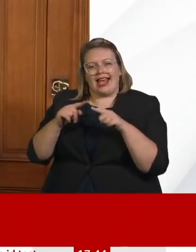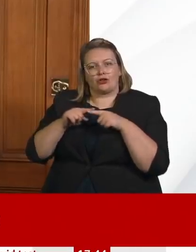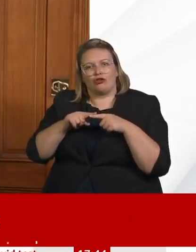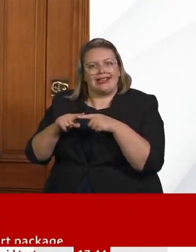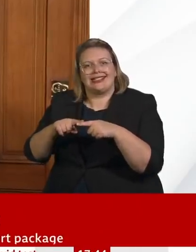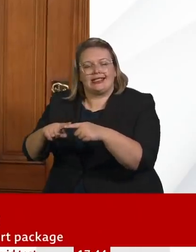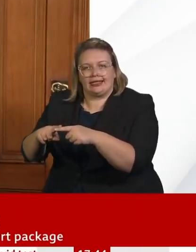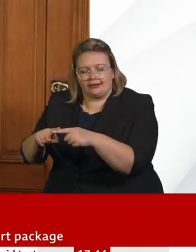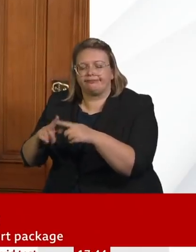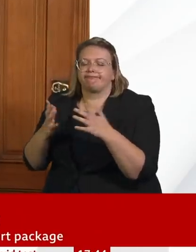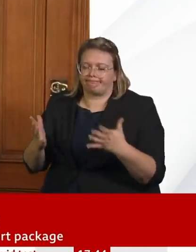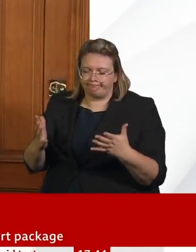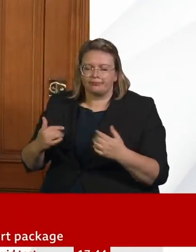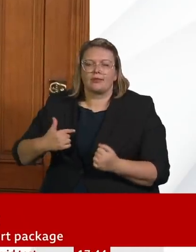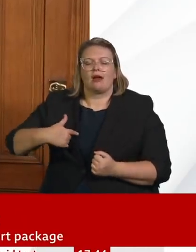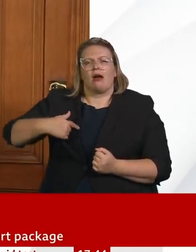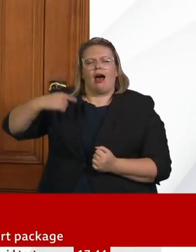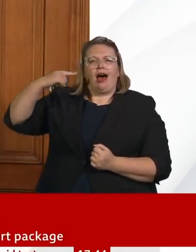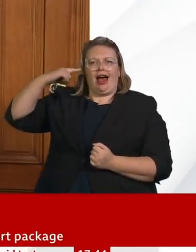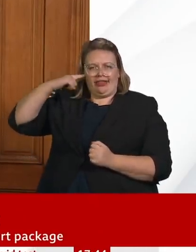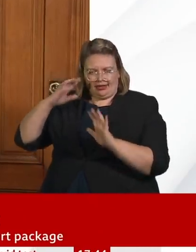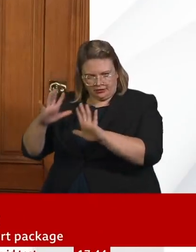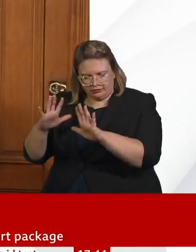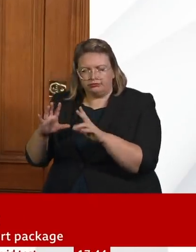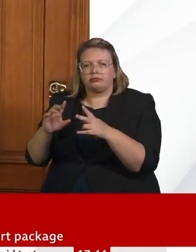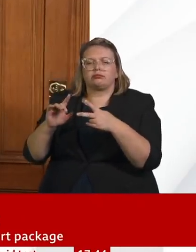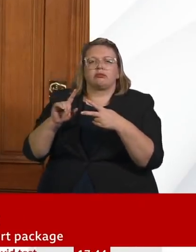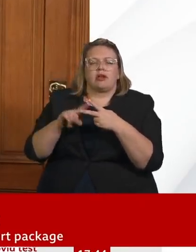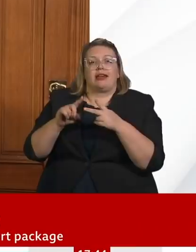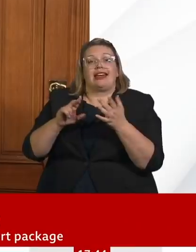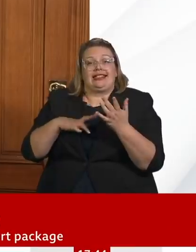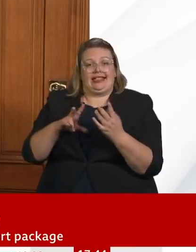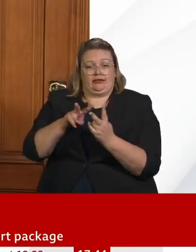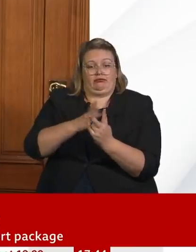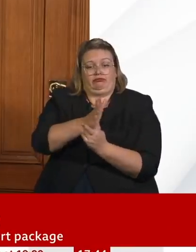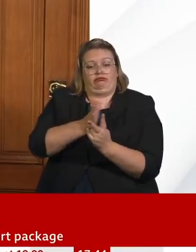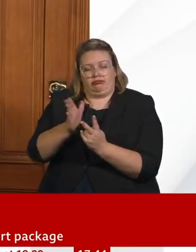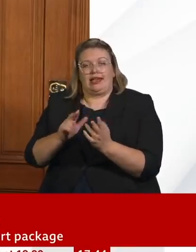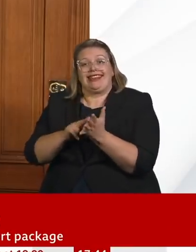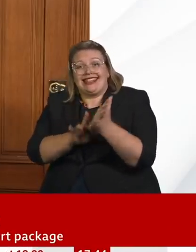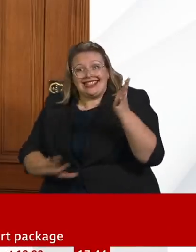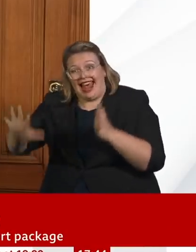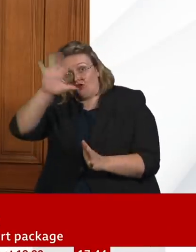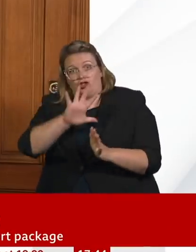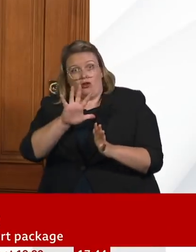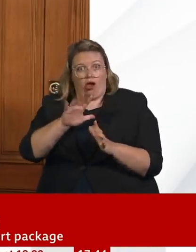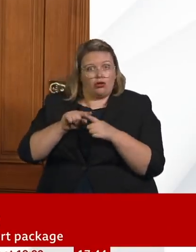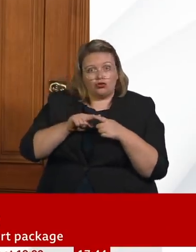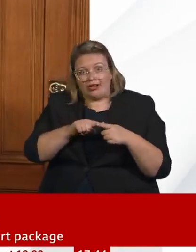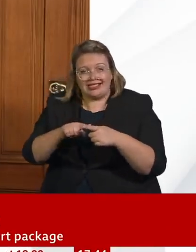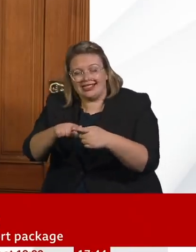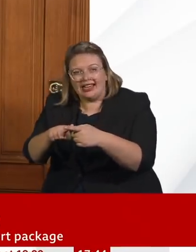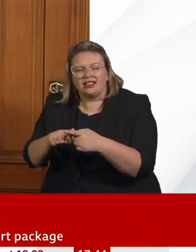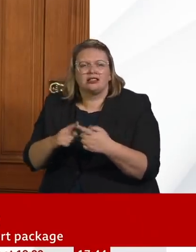of national contact tracing to kind of deal with the high volume, low complexity